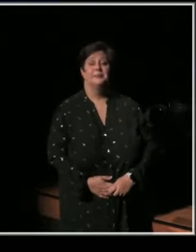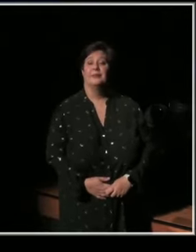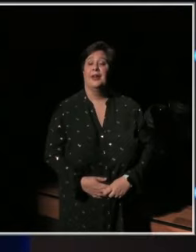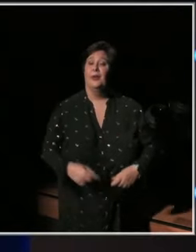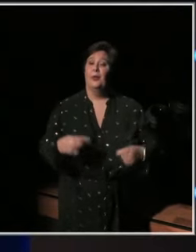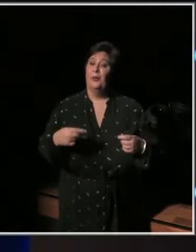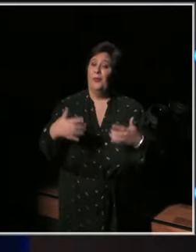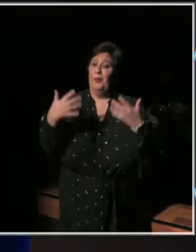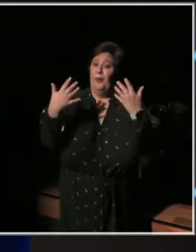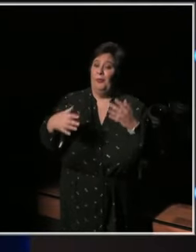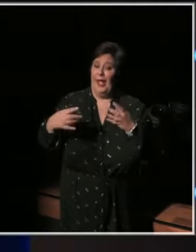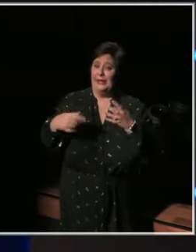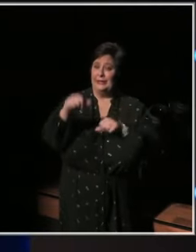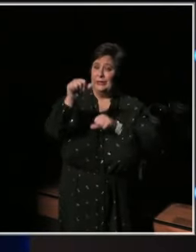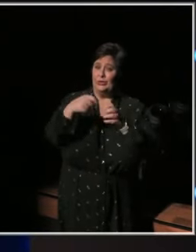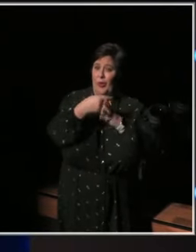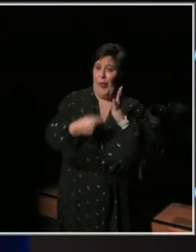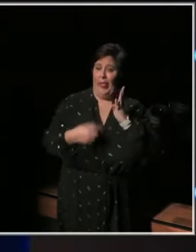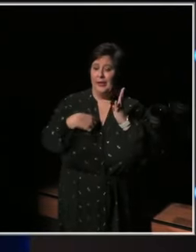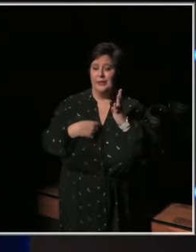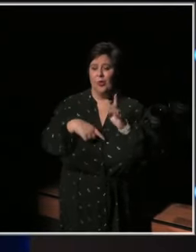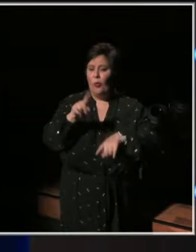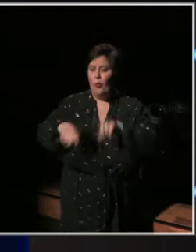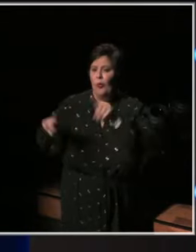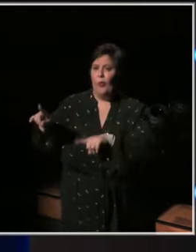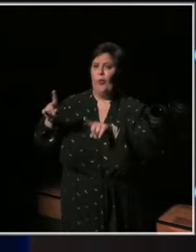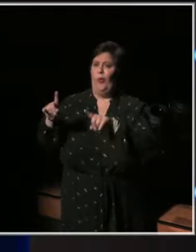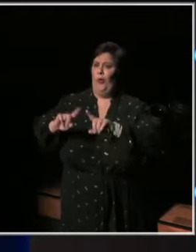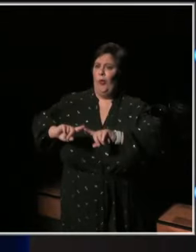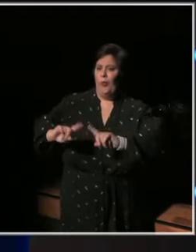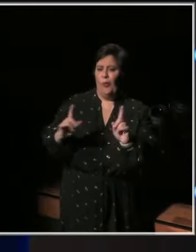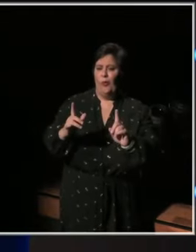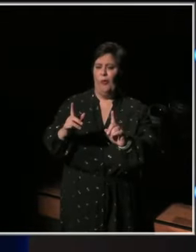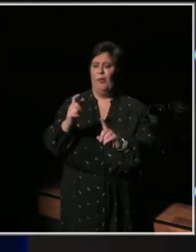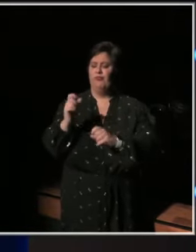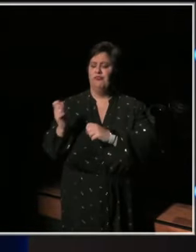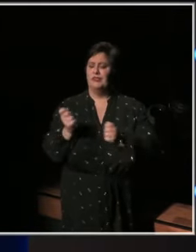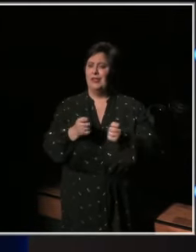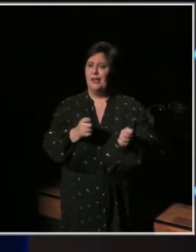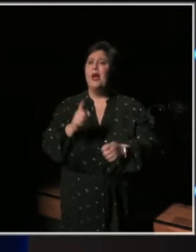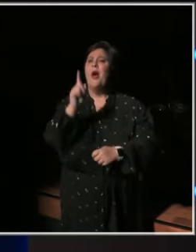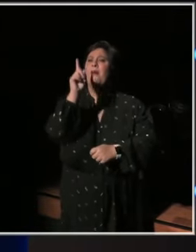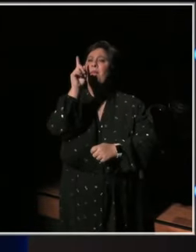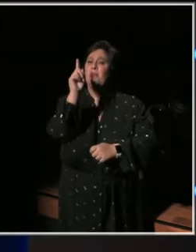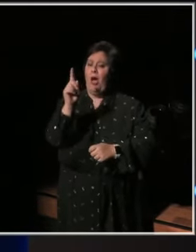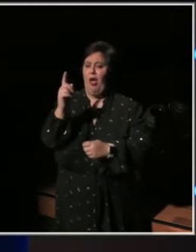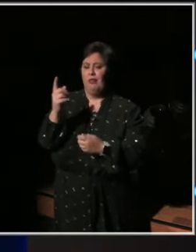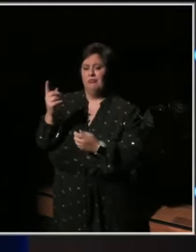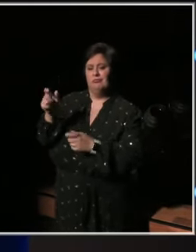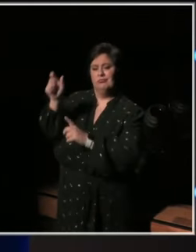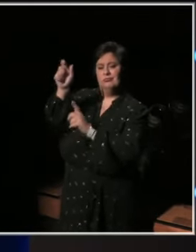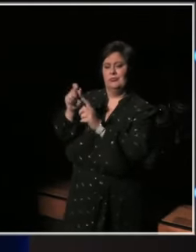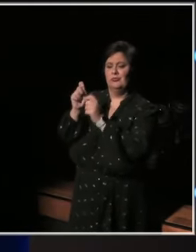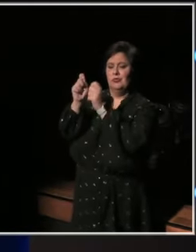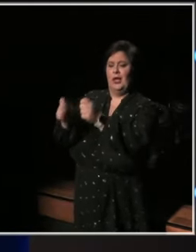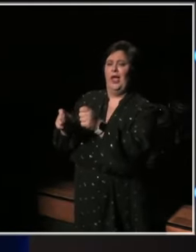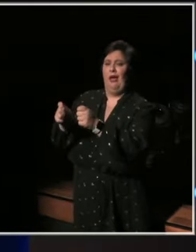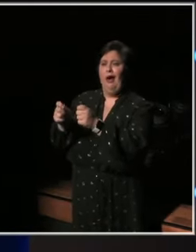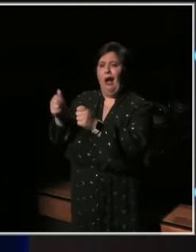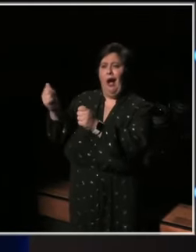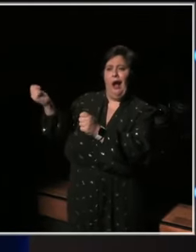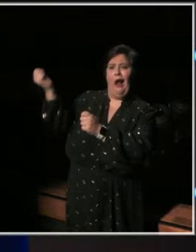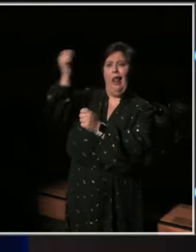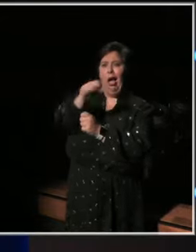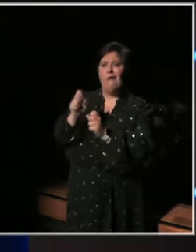Now, this is an amazing shortlist of varied and versatile presenters, but the recipient of this award tackled their subject in a very clever